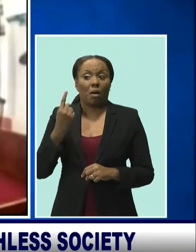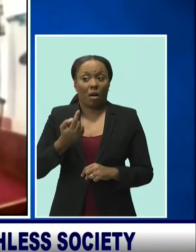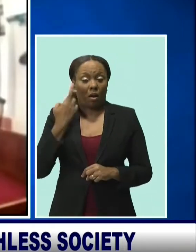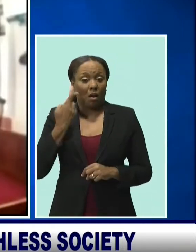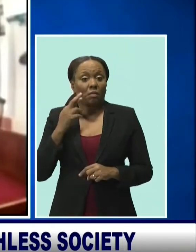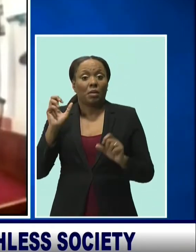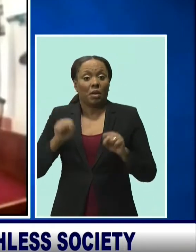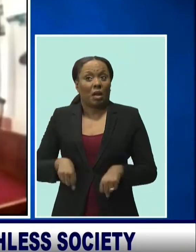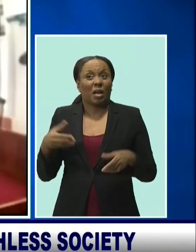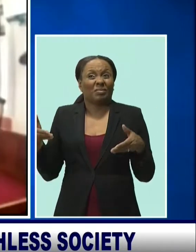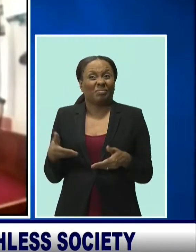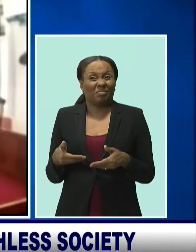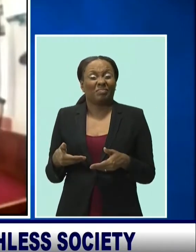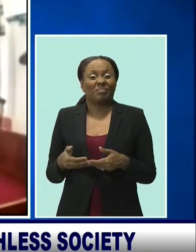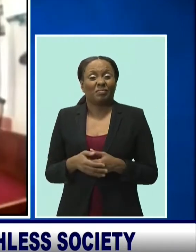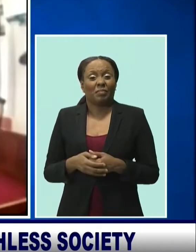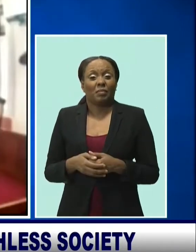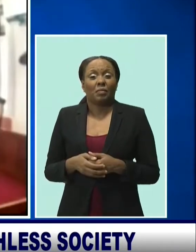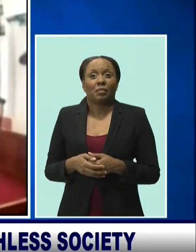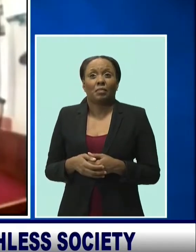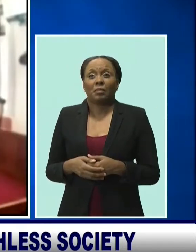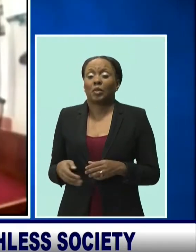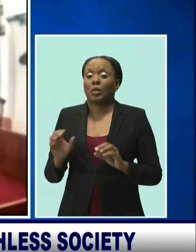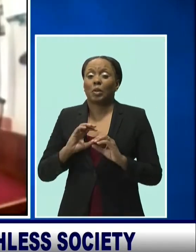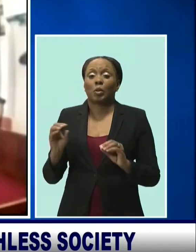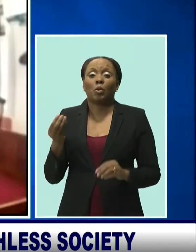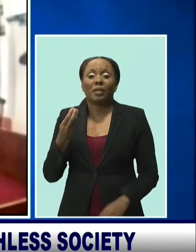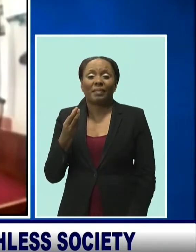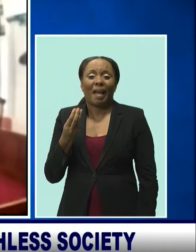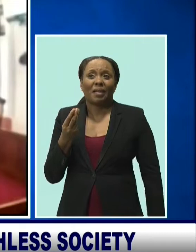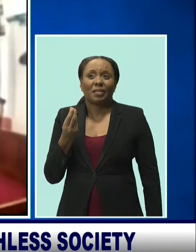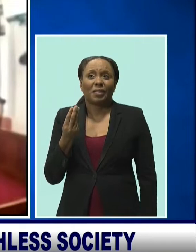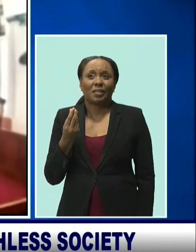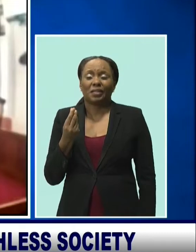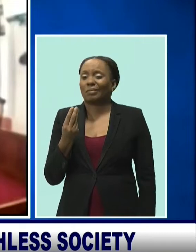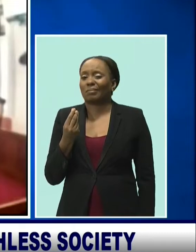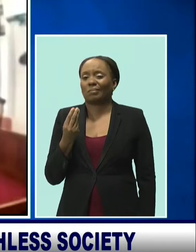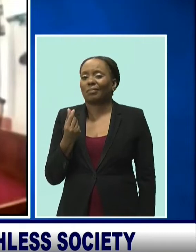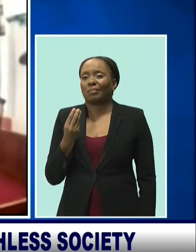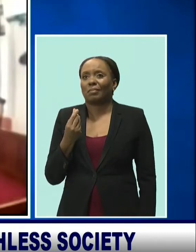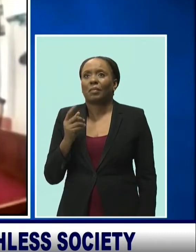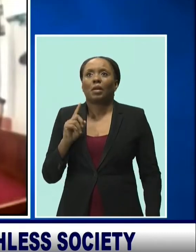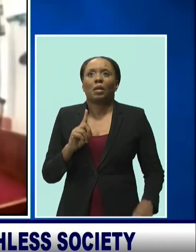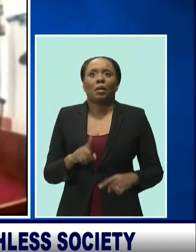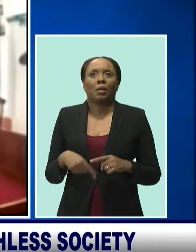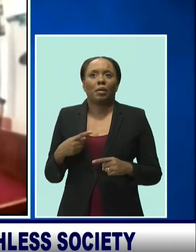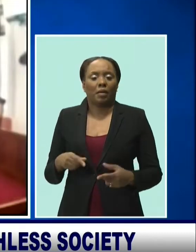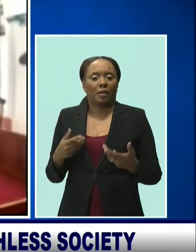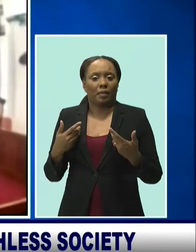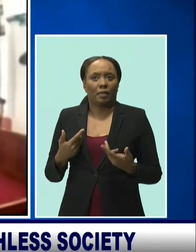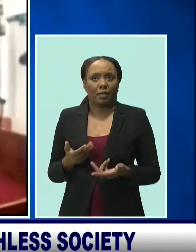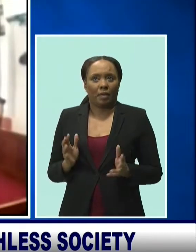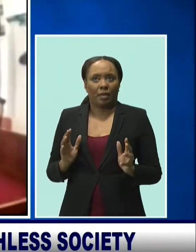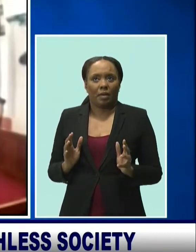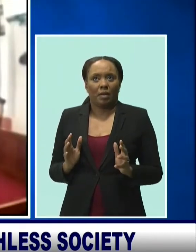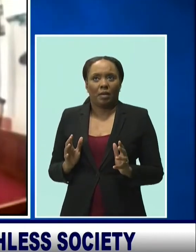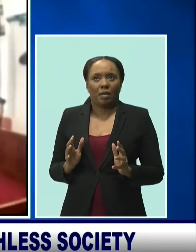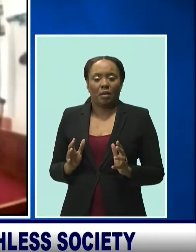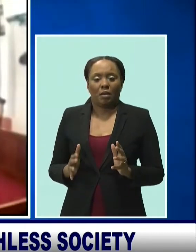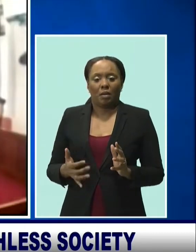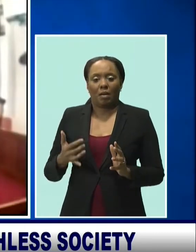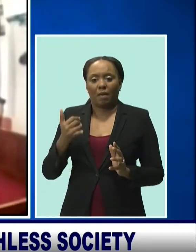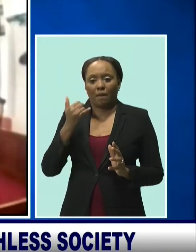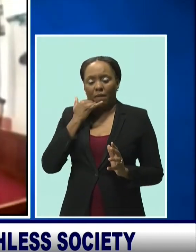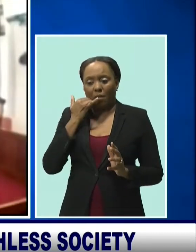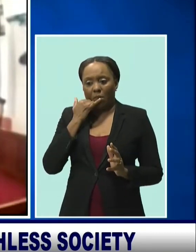be introduced to Barbon and a lot of the wayside vendors, where as soon as you finish your transaction, you just go on your phone and you shoot